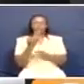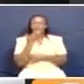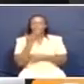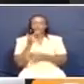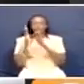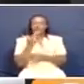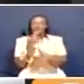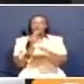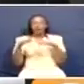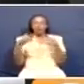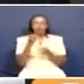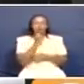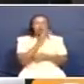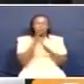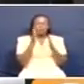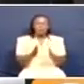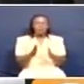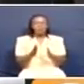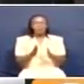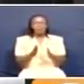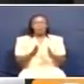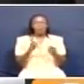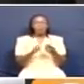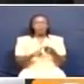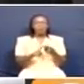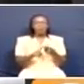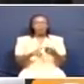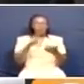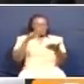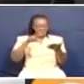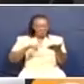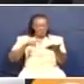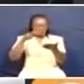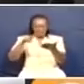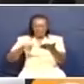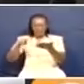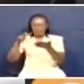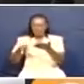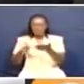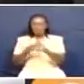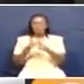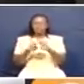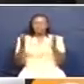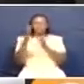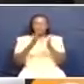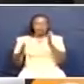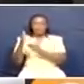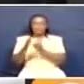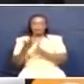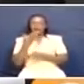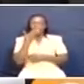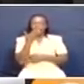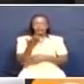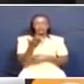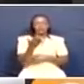the petitioners, to discern those documents and to prepare responses